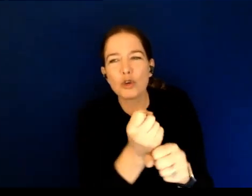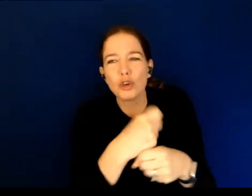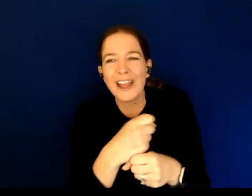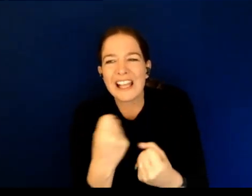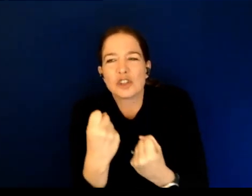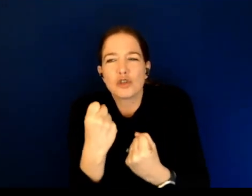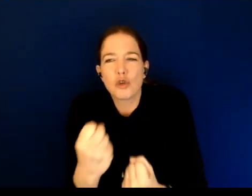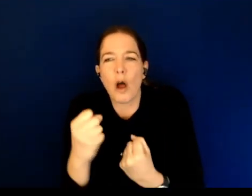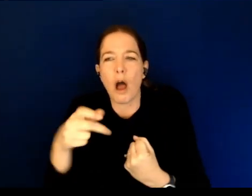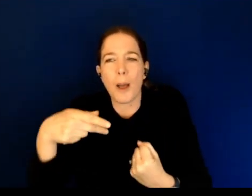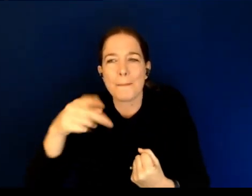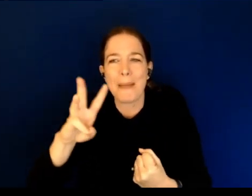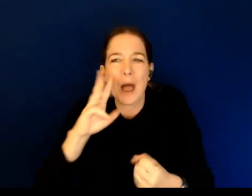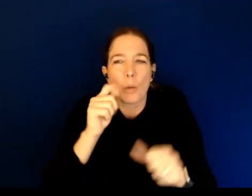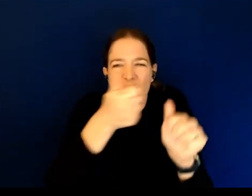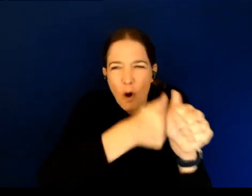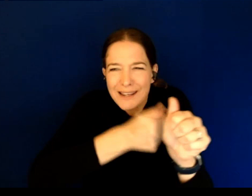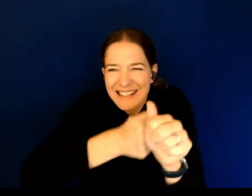account.